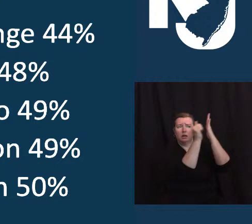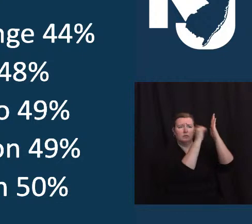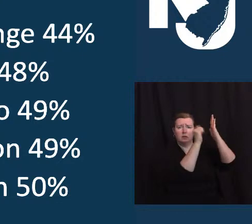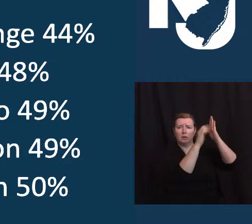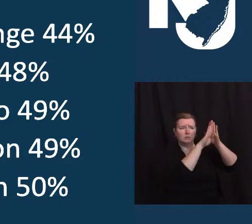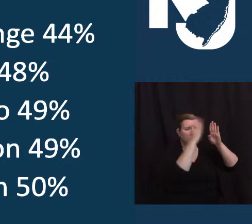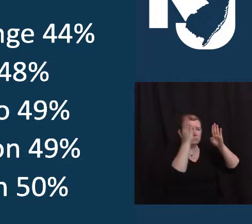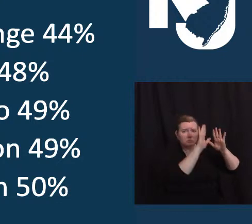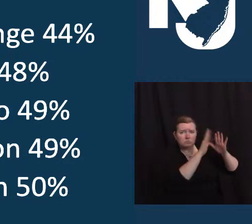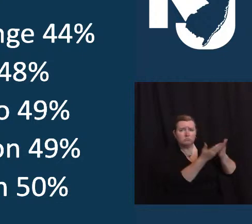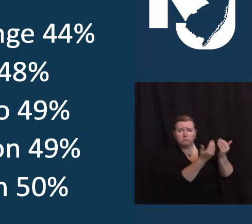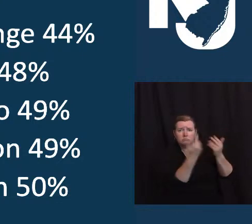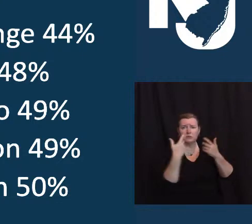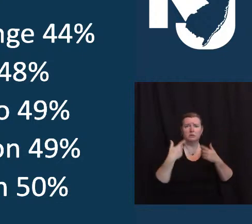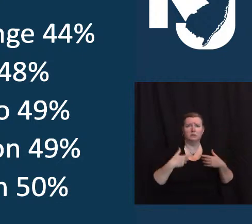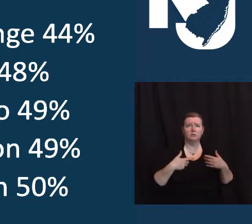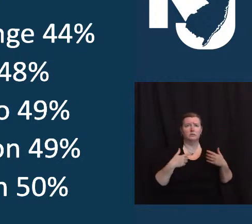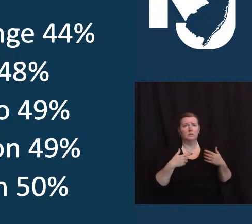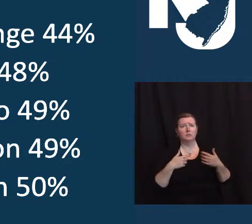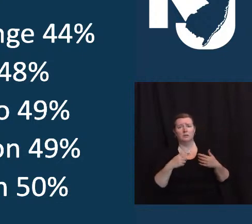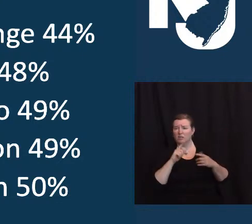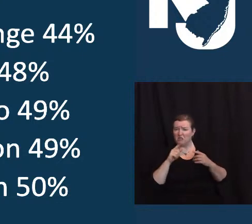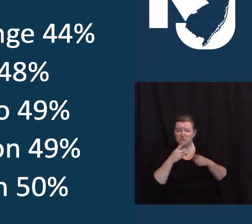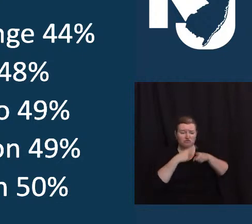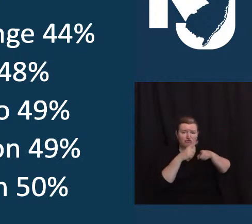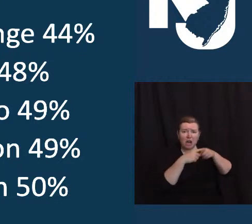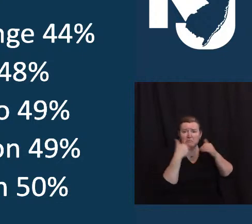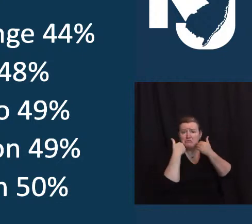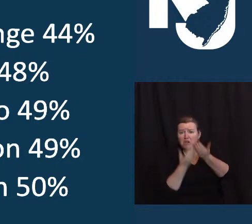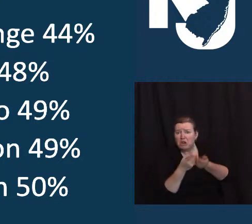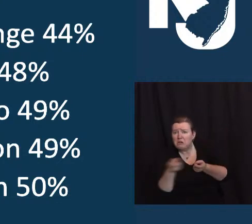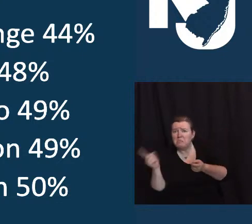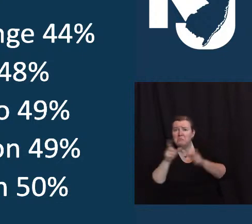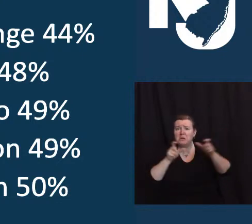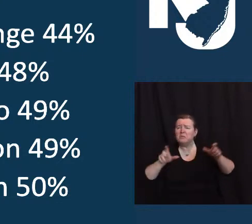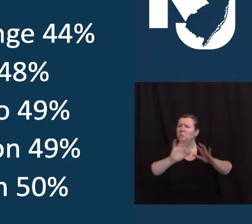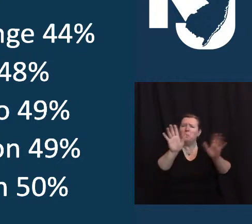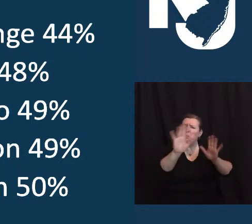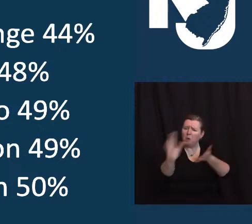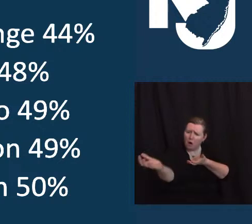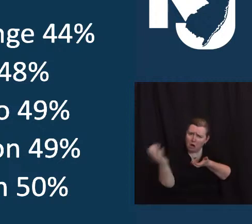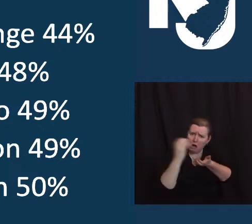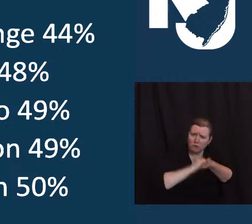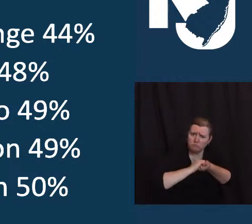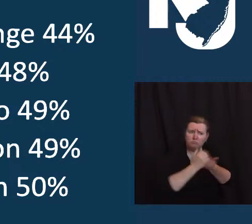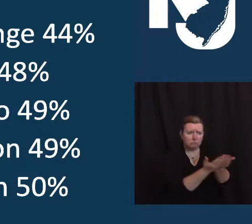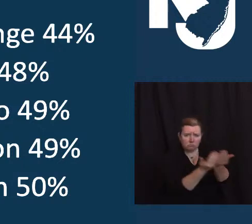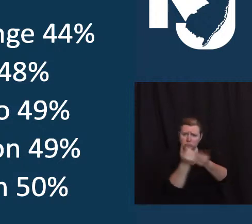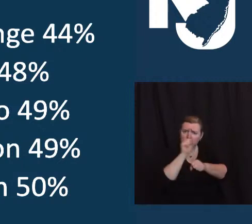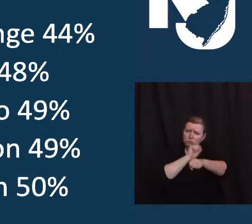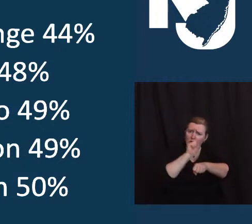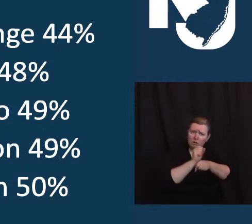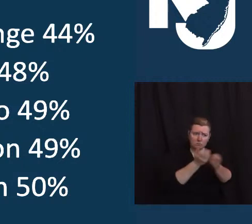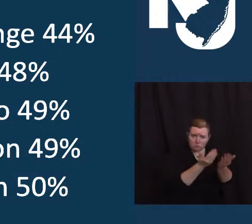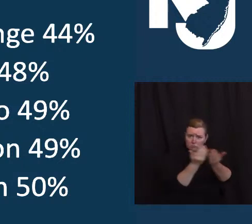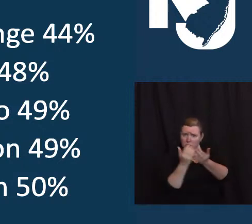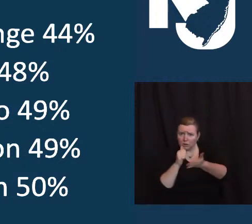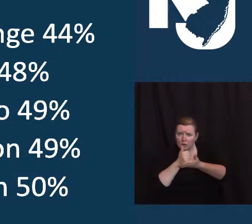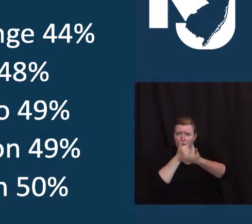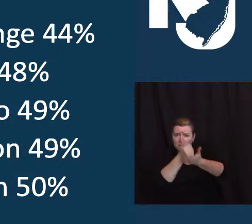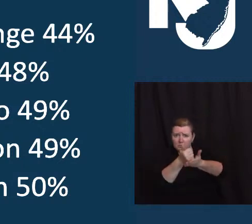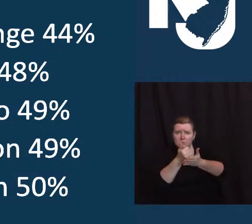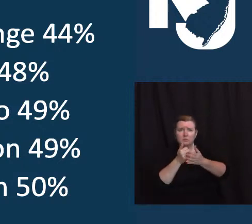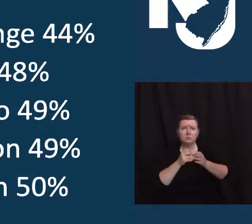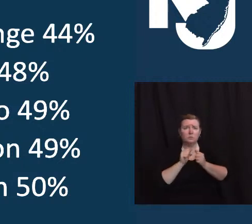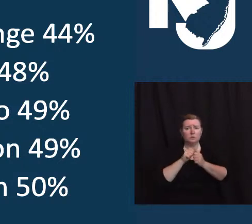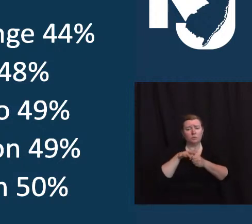here. We are working with these communities in partnership. We continue to work, as I say, with local officials in these communities, among